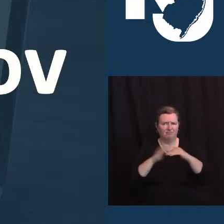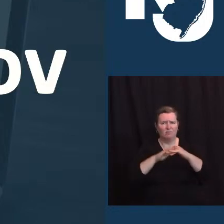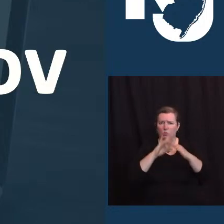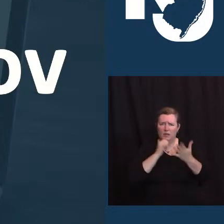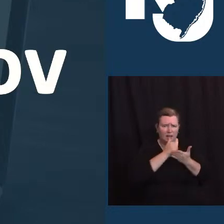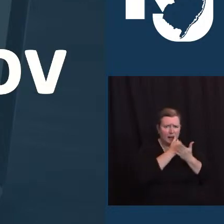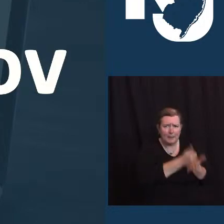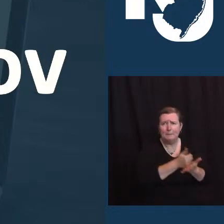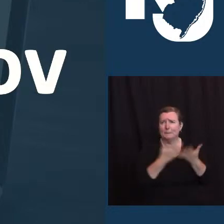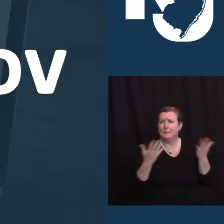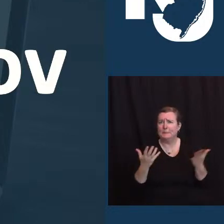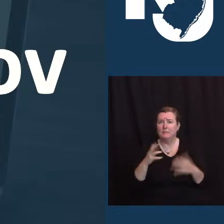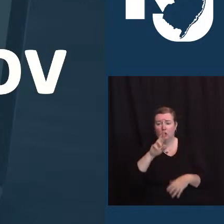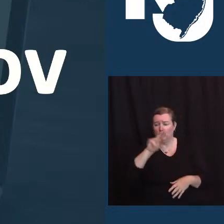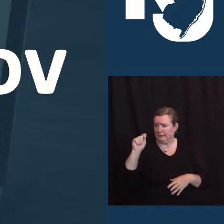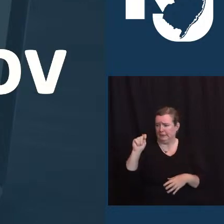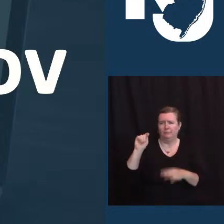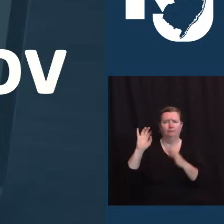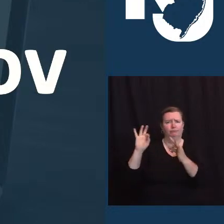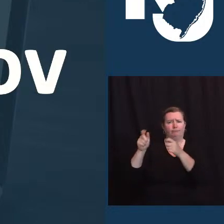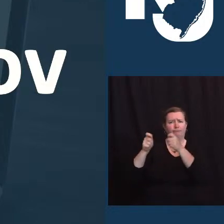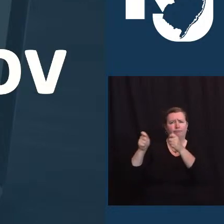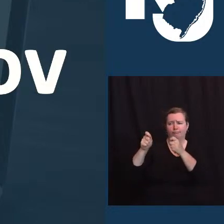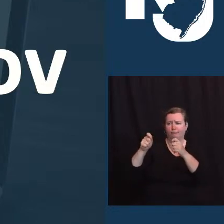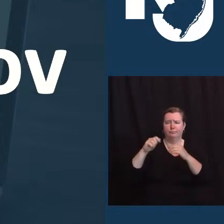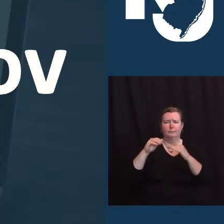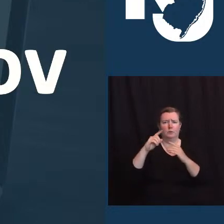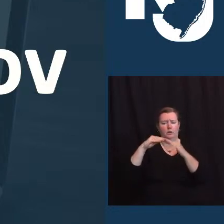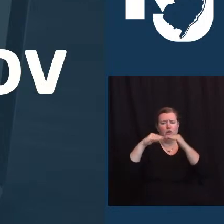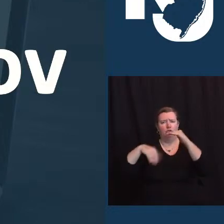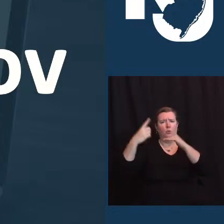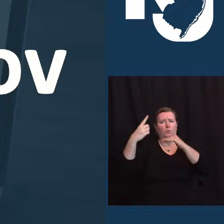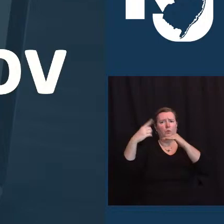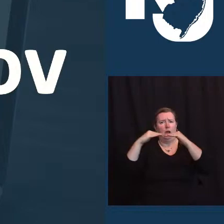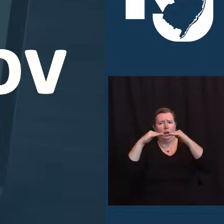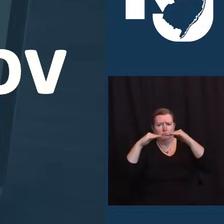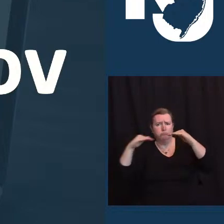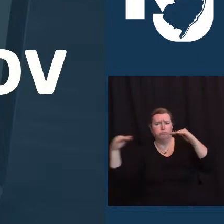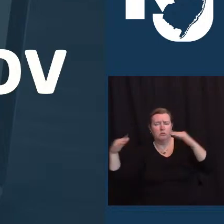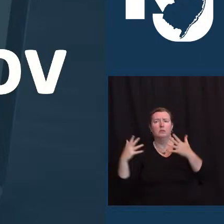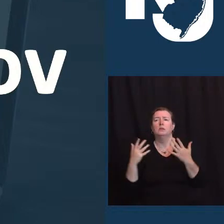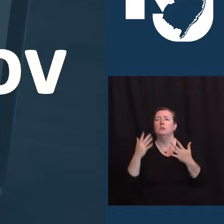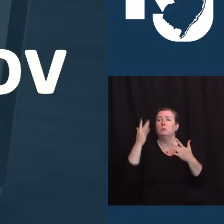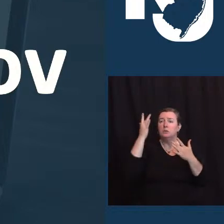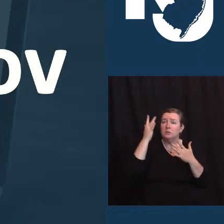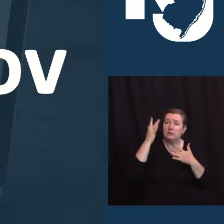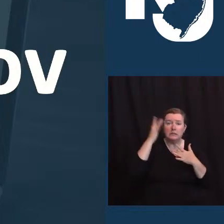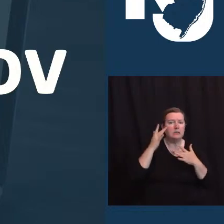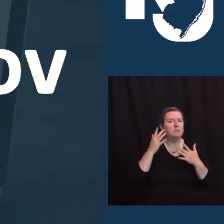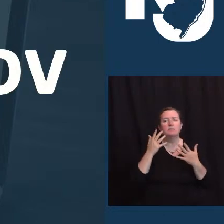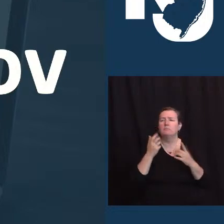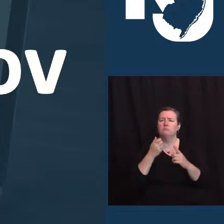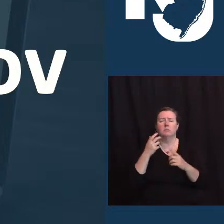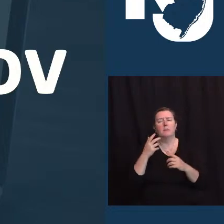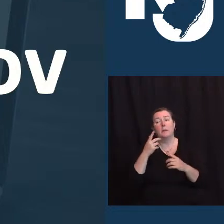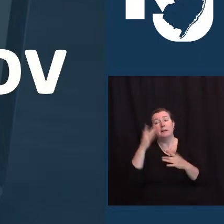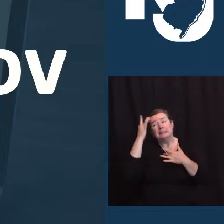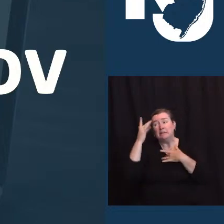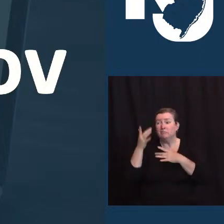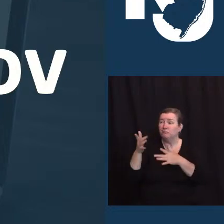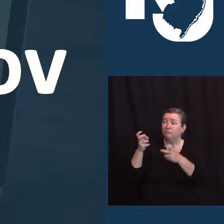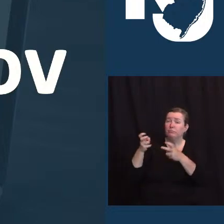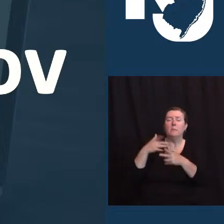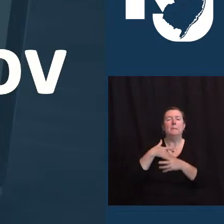say with near certainty that these new cases are almost exclusively people who, for whatever reason, have not been vaccinated. So again, the